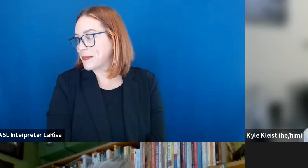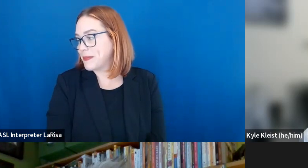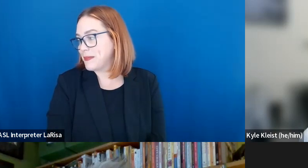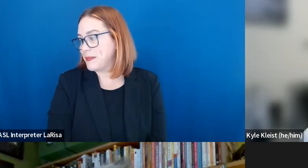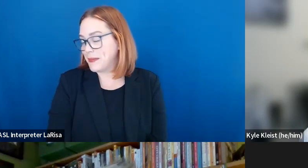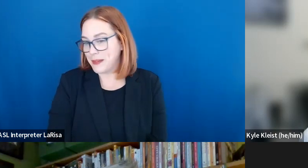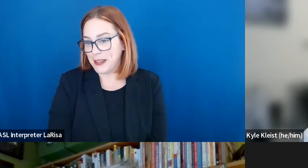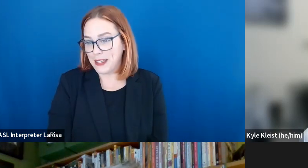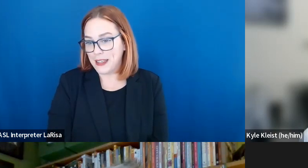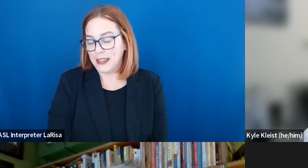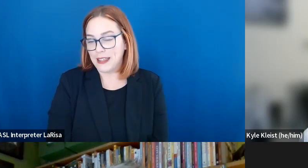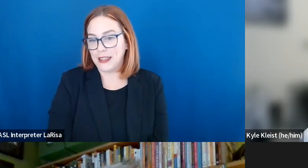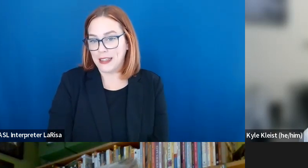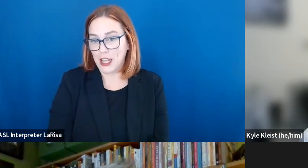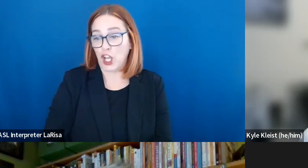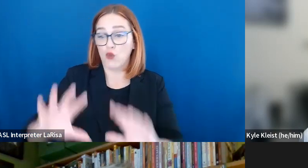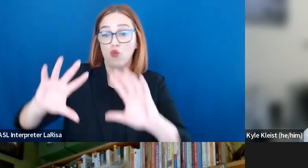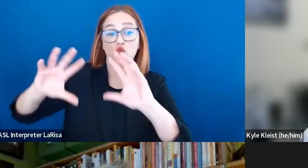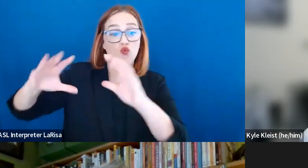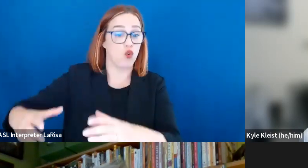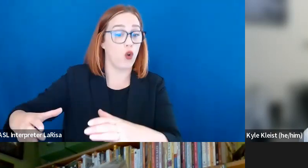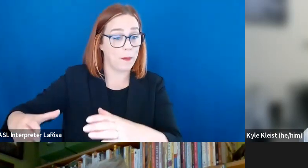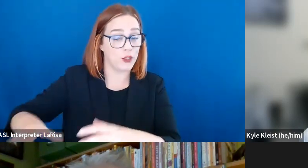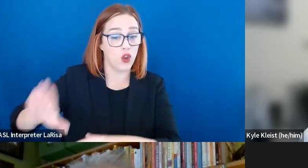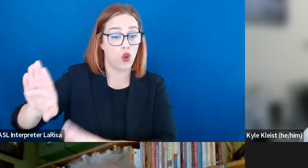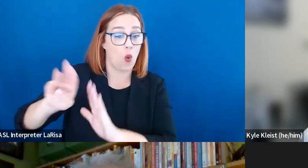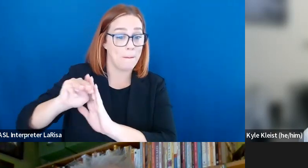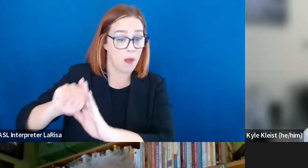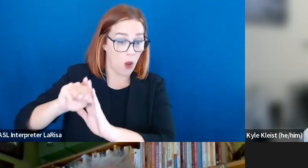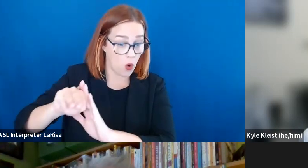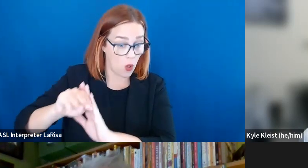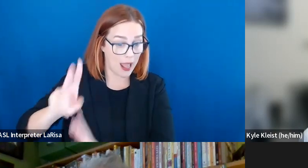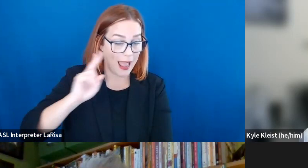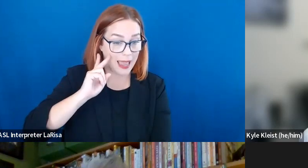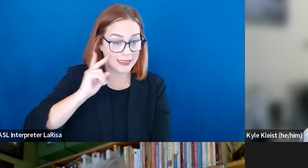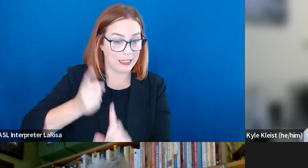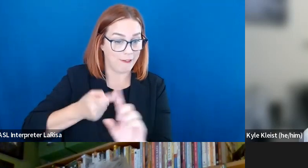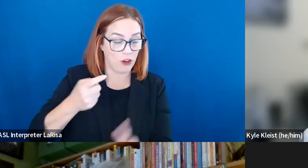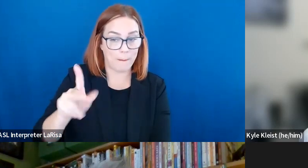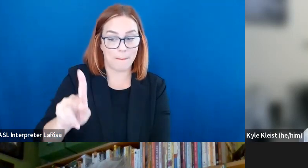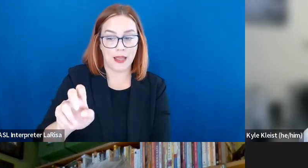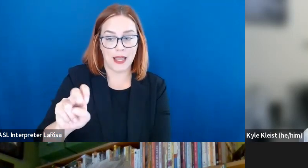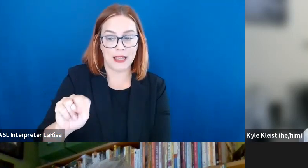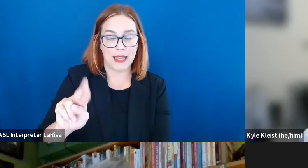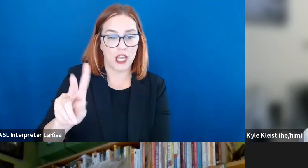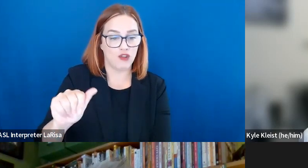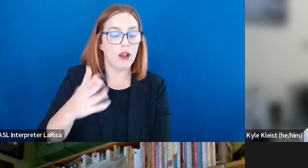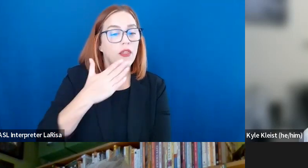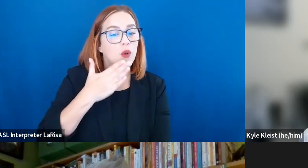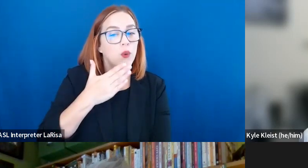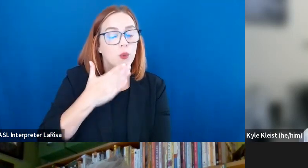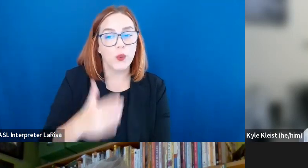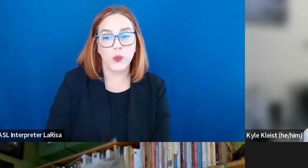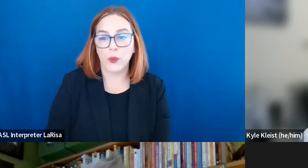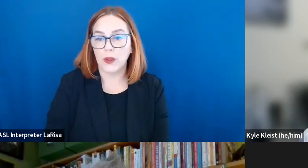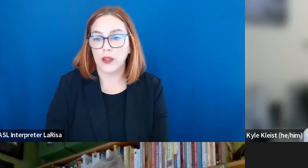our model so far. That's from Kendra Garcia. Thank you, Kendra. We have a raised